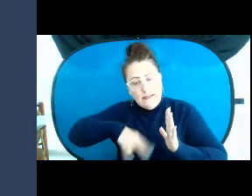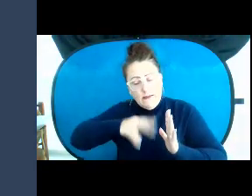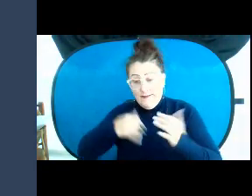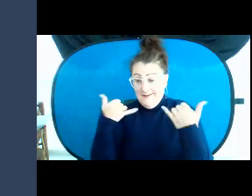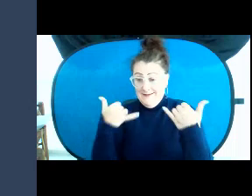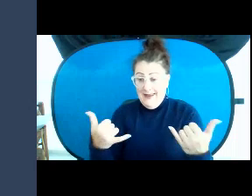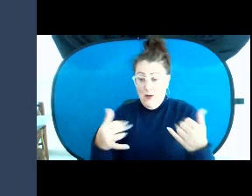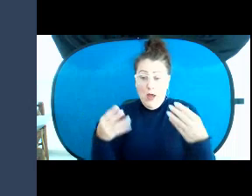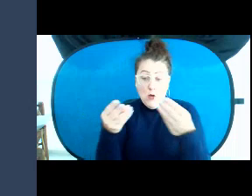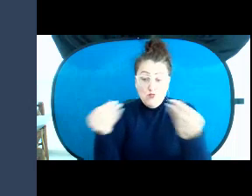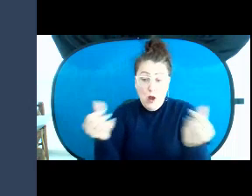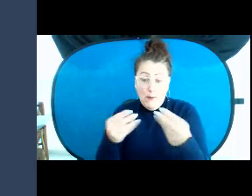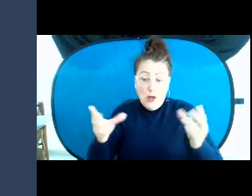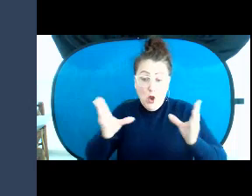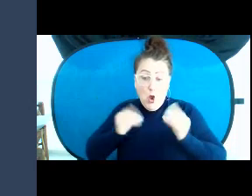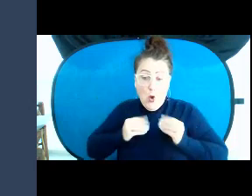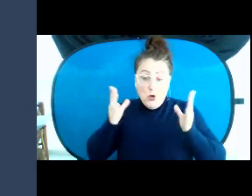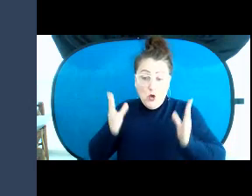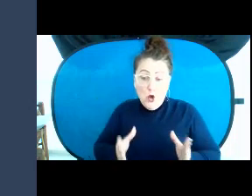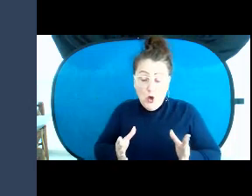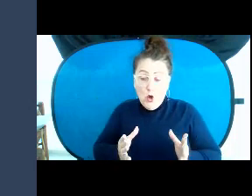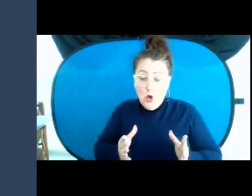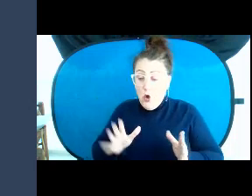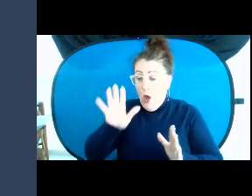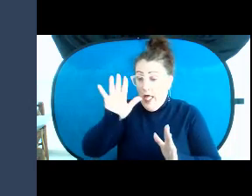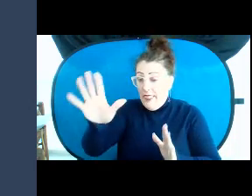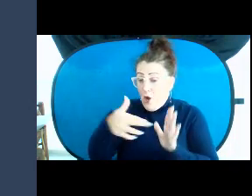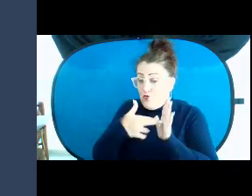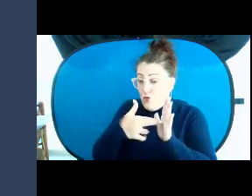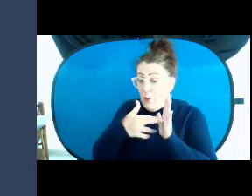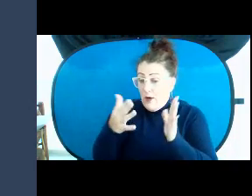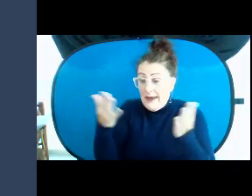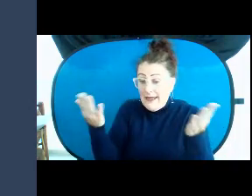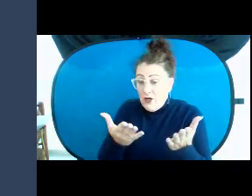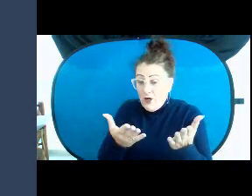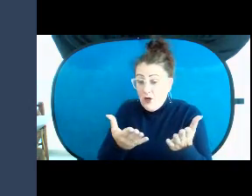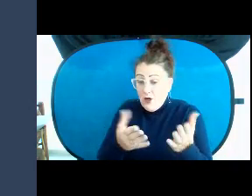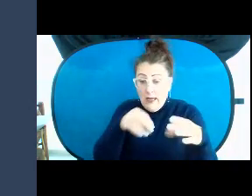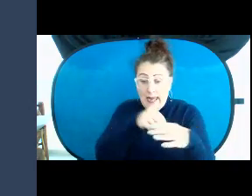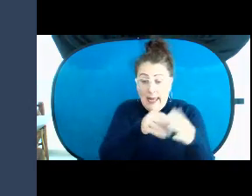if the property owners or a representative are in attendance or participating virtually.